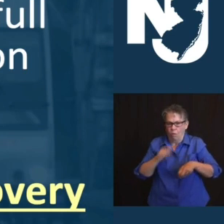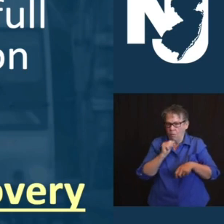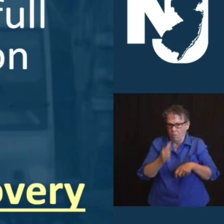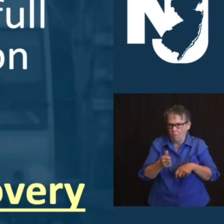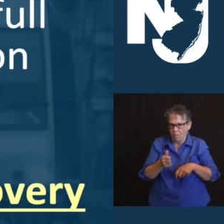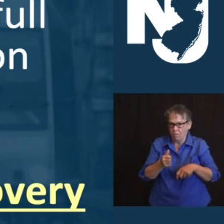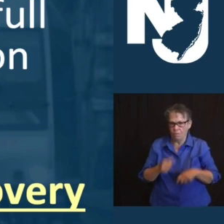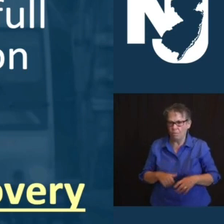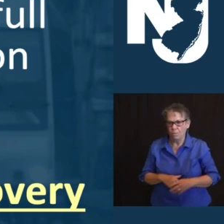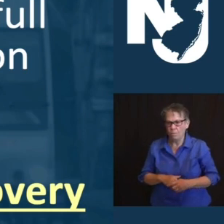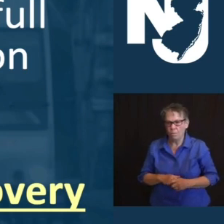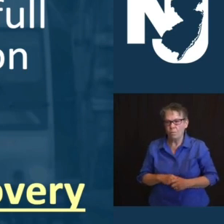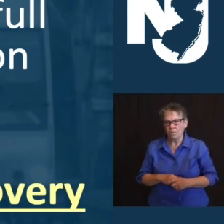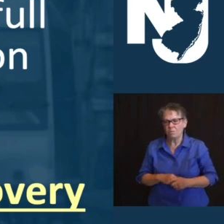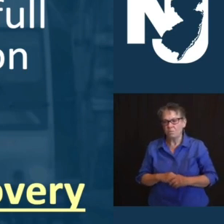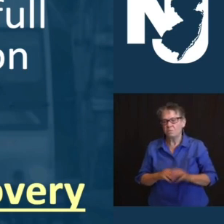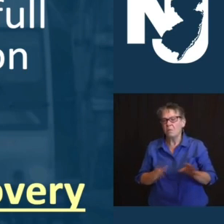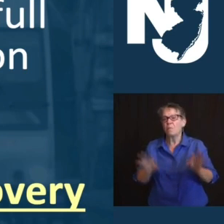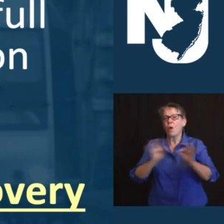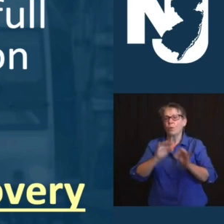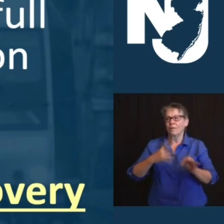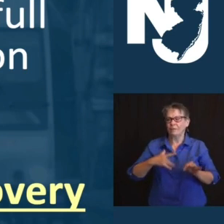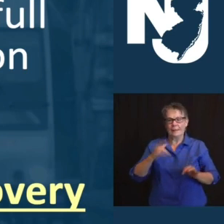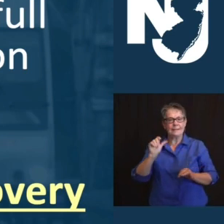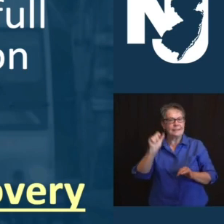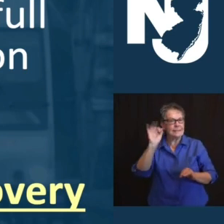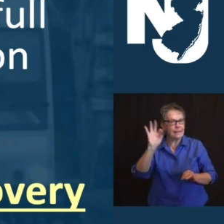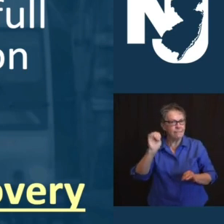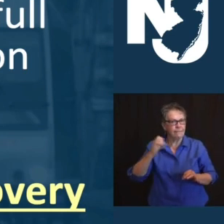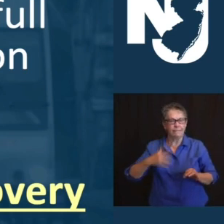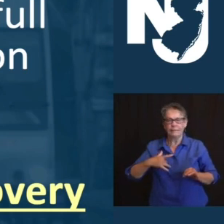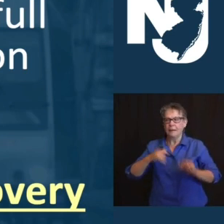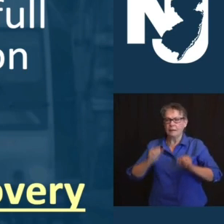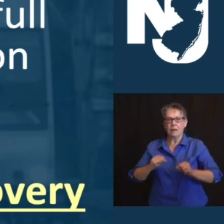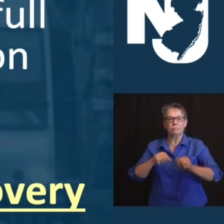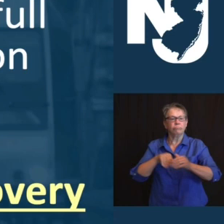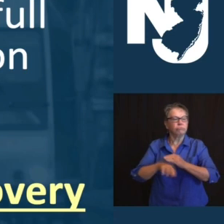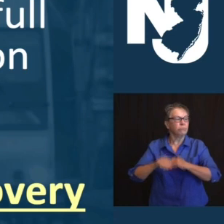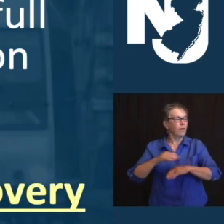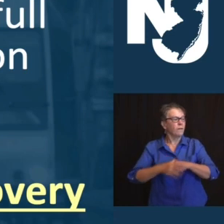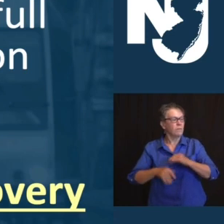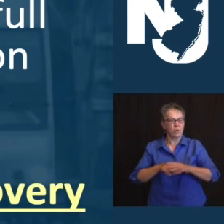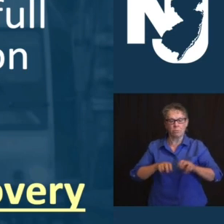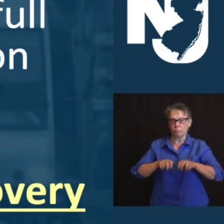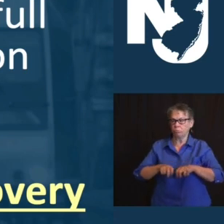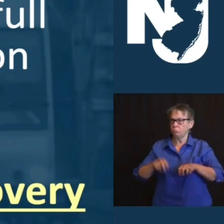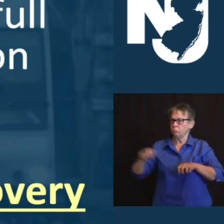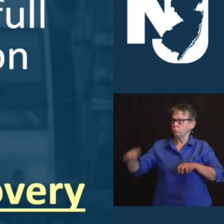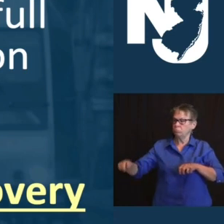NJ Transit has put its full set of plans for doing so online at